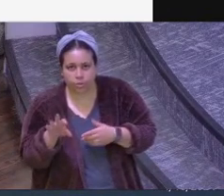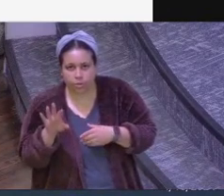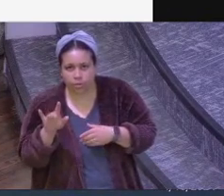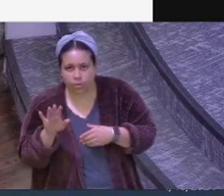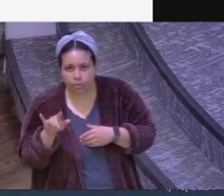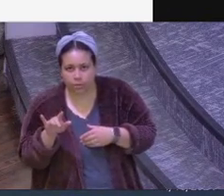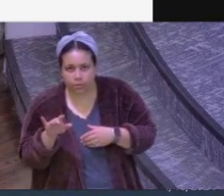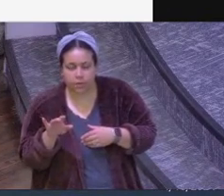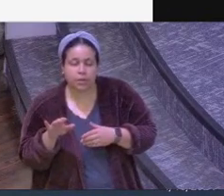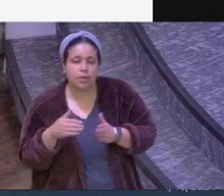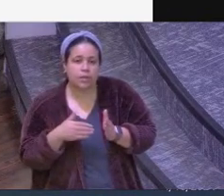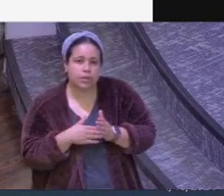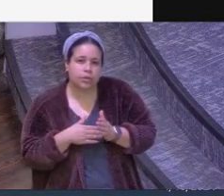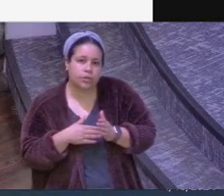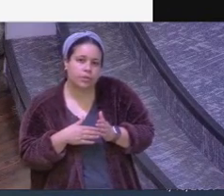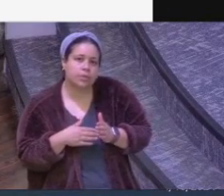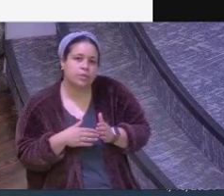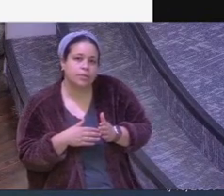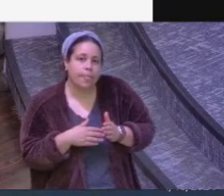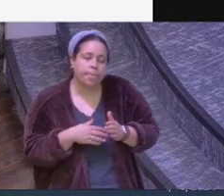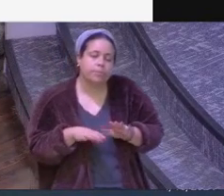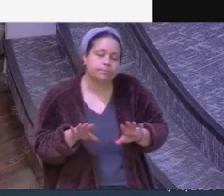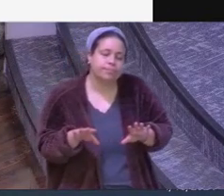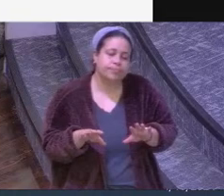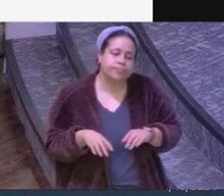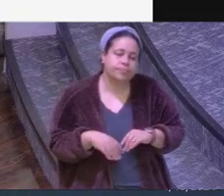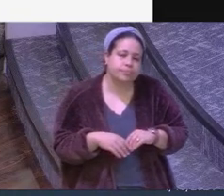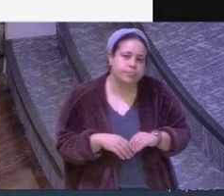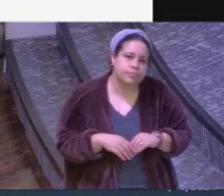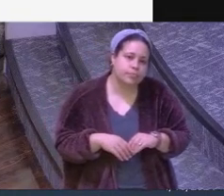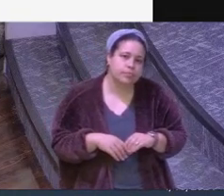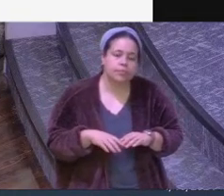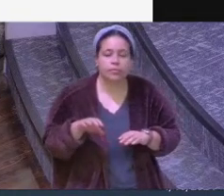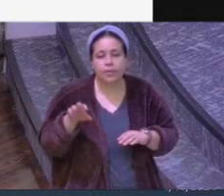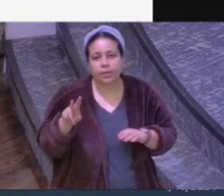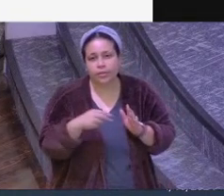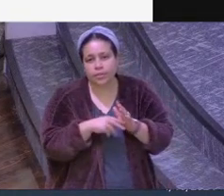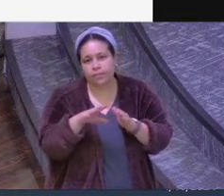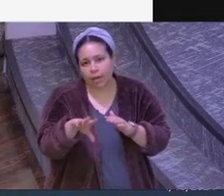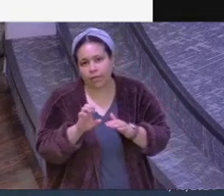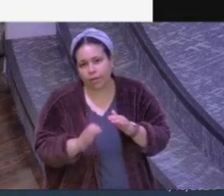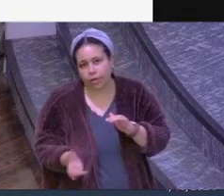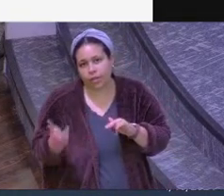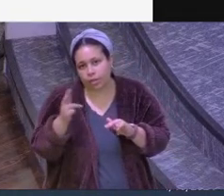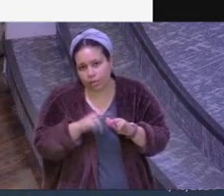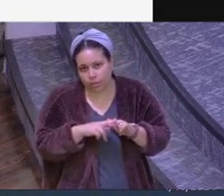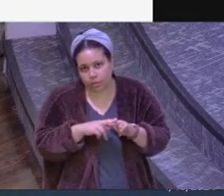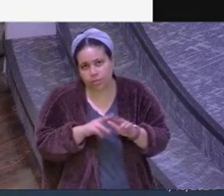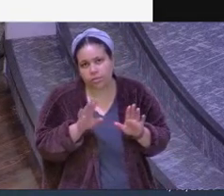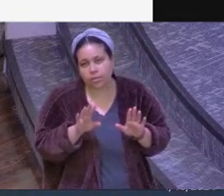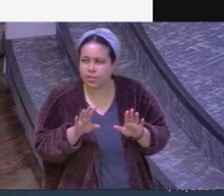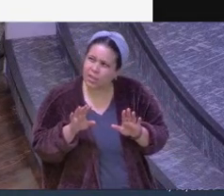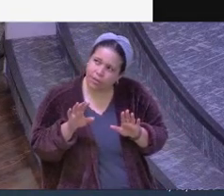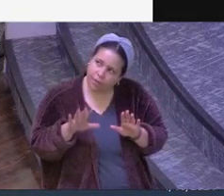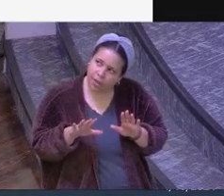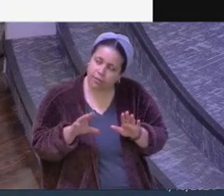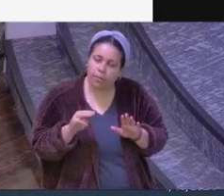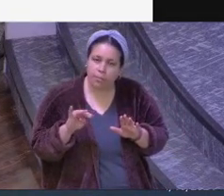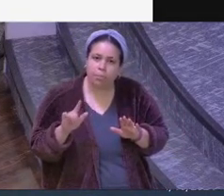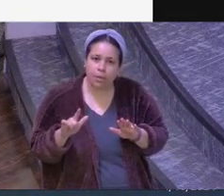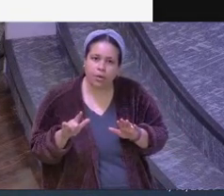salary increase. Local five mil share. I need to get back and add mil in there. Sorry, it's so it is the 5 mil